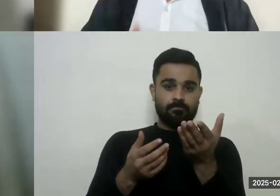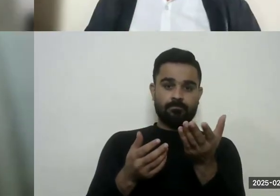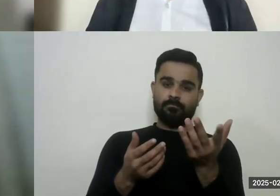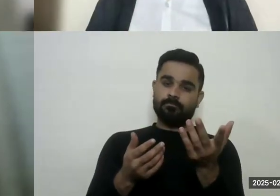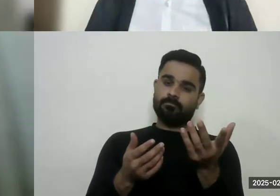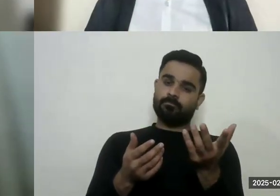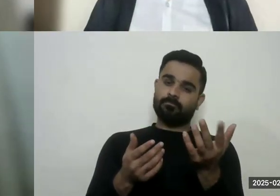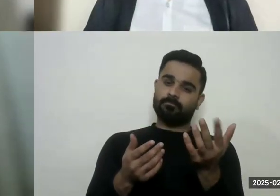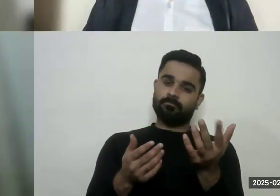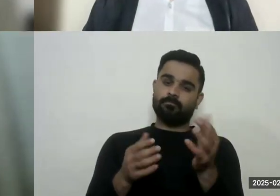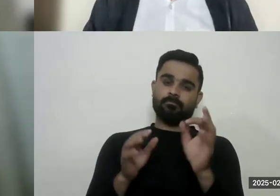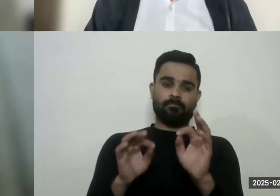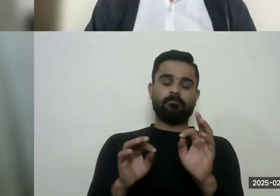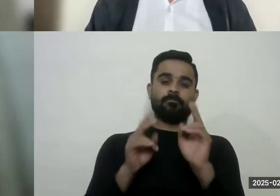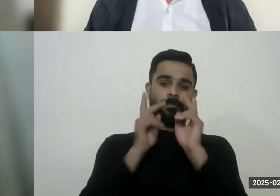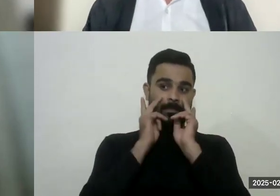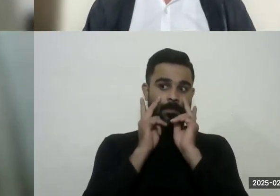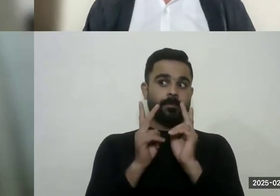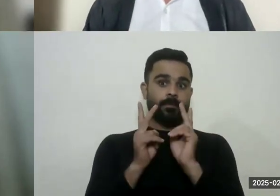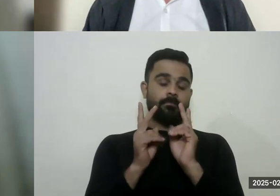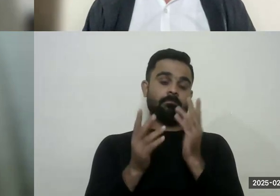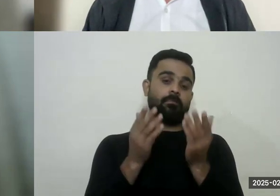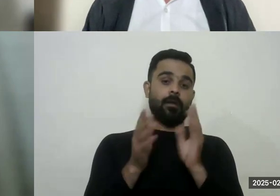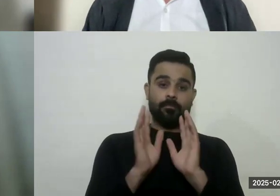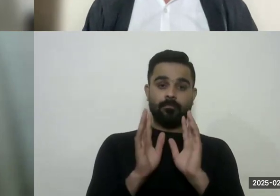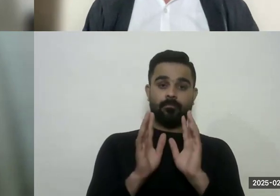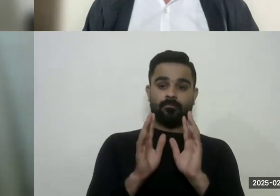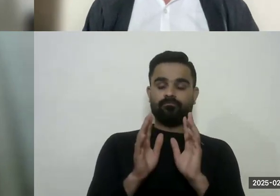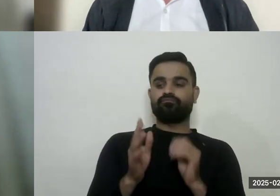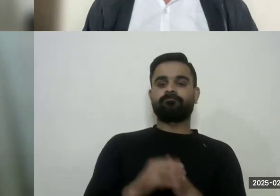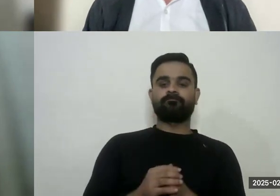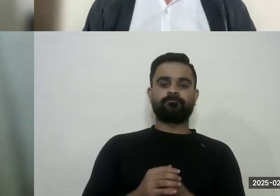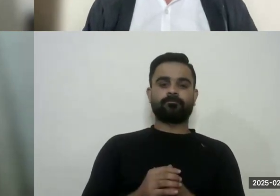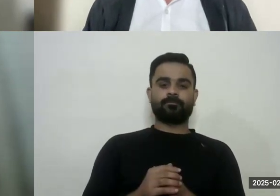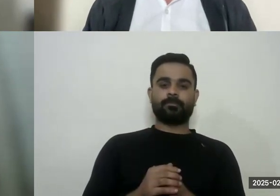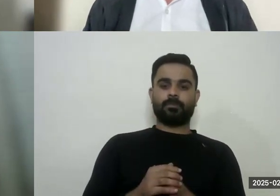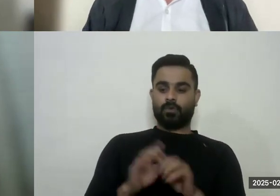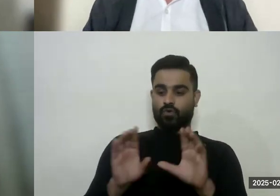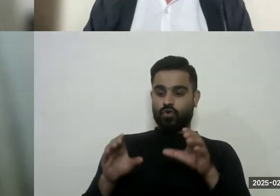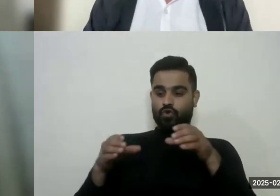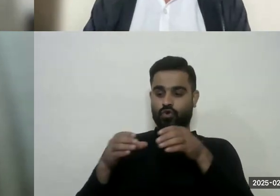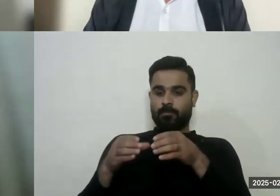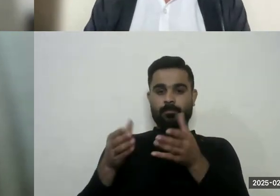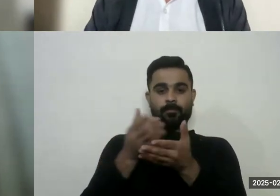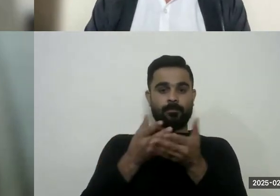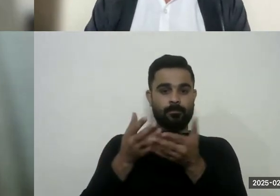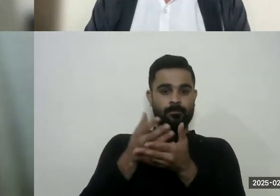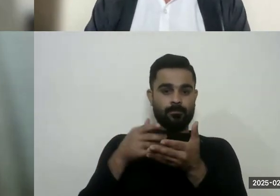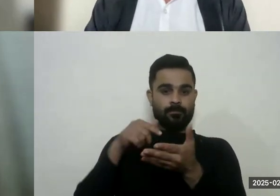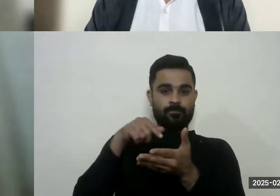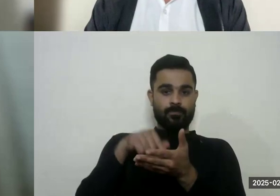Uh, well, see, I think during the within group discussion, that's